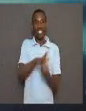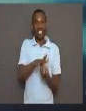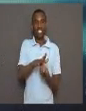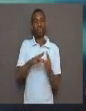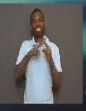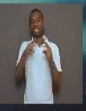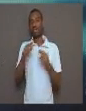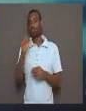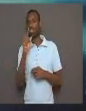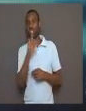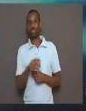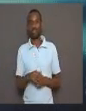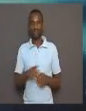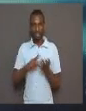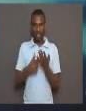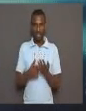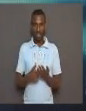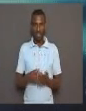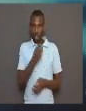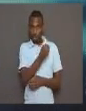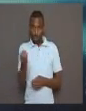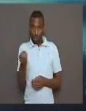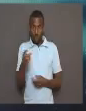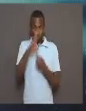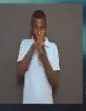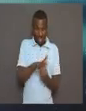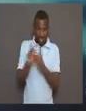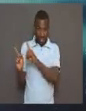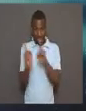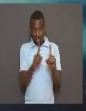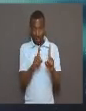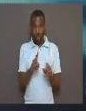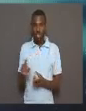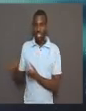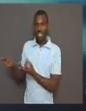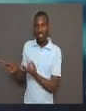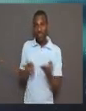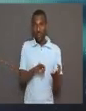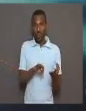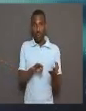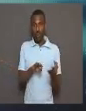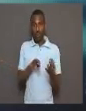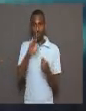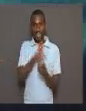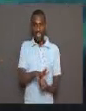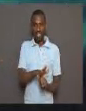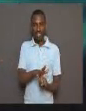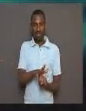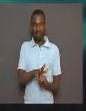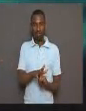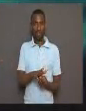If the object's density is greater than that of the fluid, it will sink.